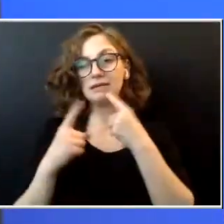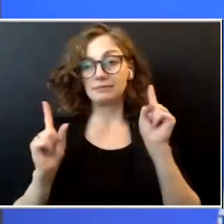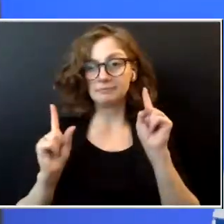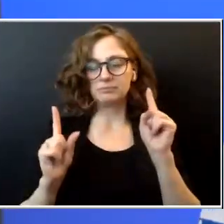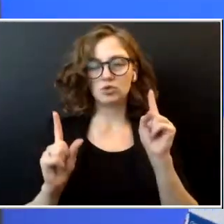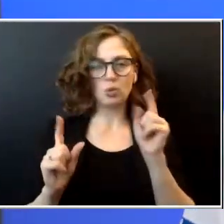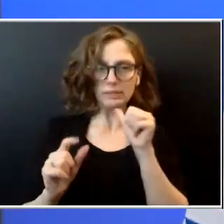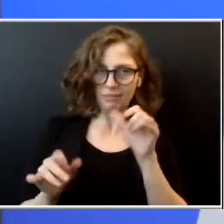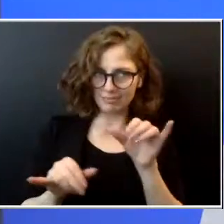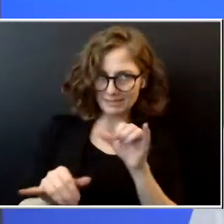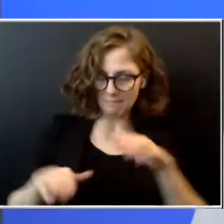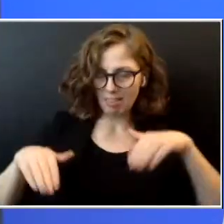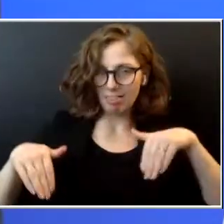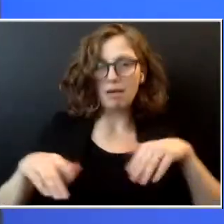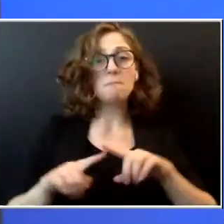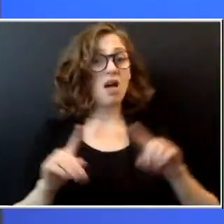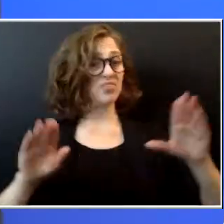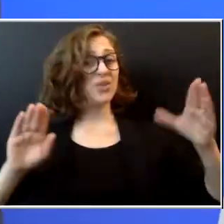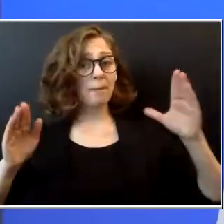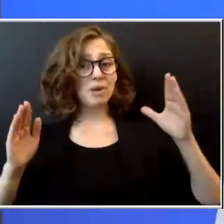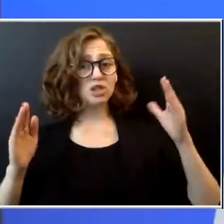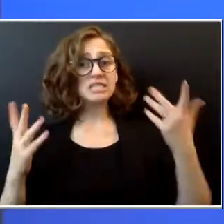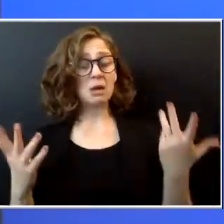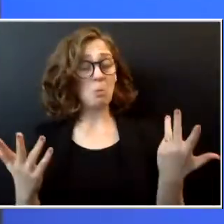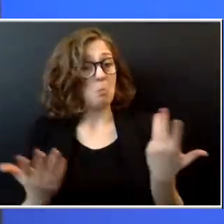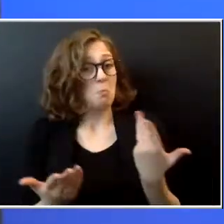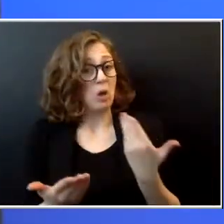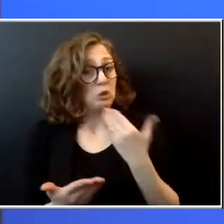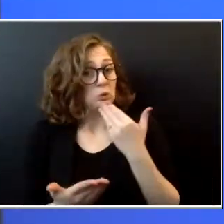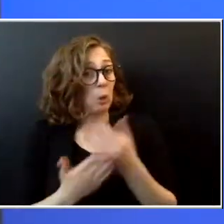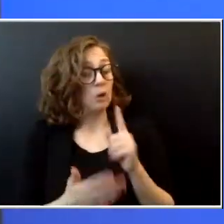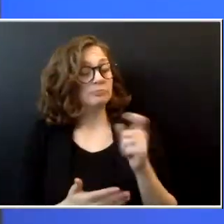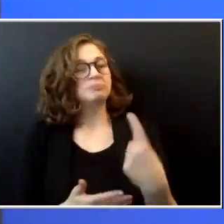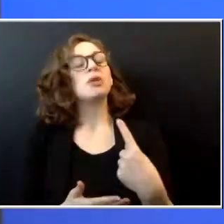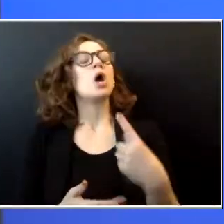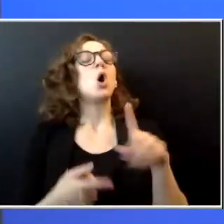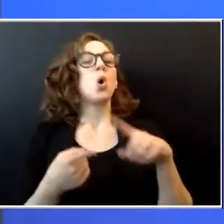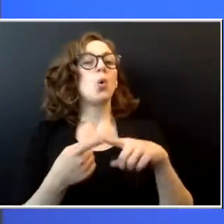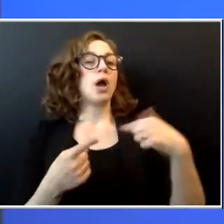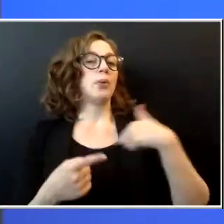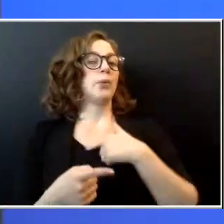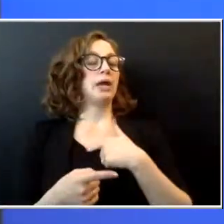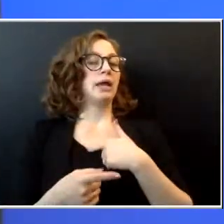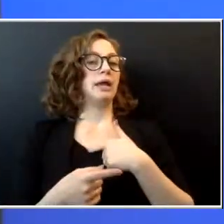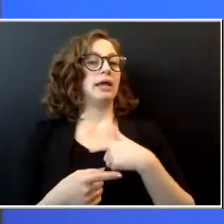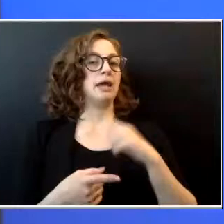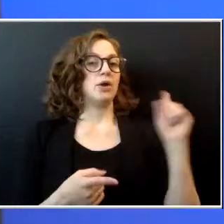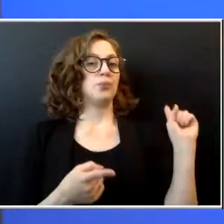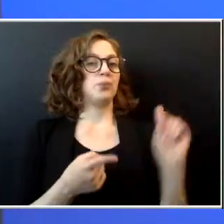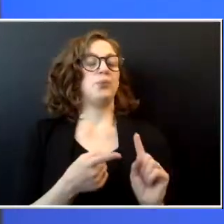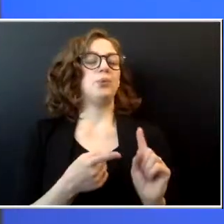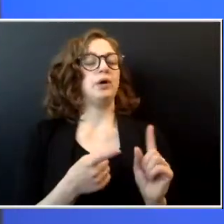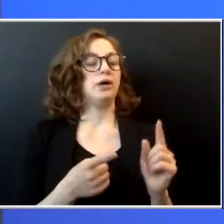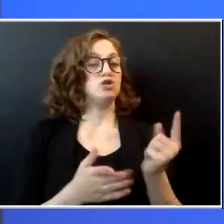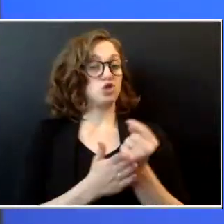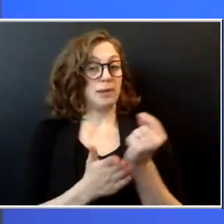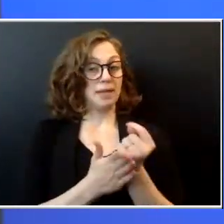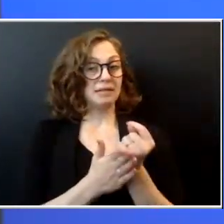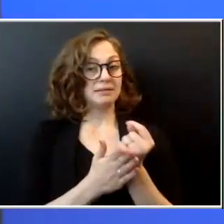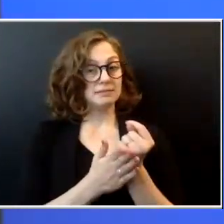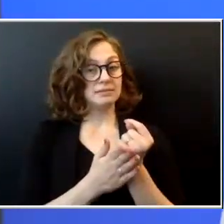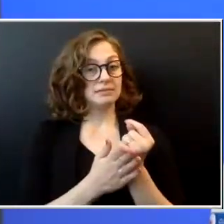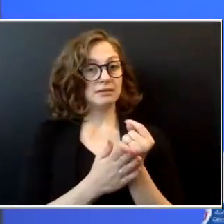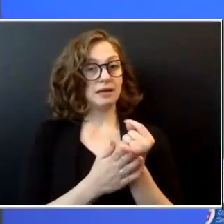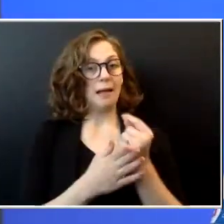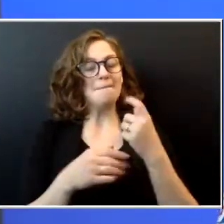the comparison is reasonable. I think when we make treatments shorter, it makes them more accessible to more